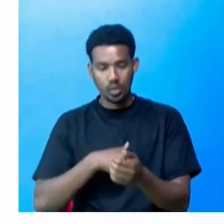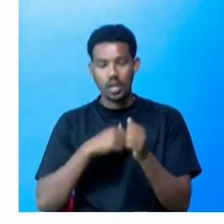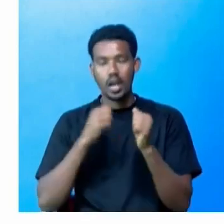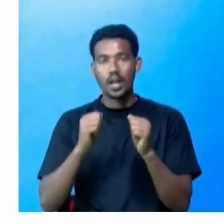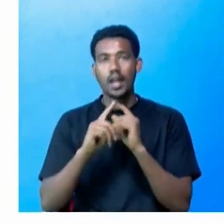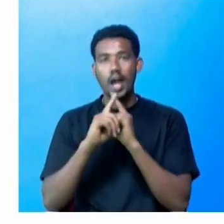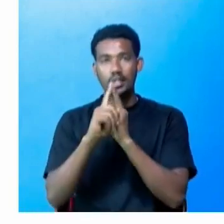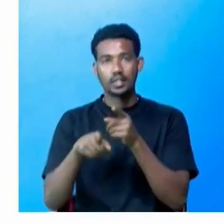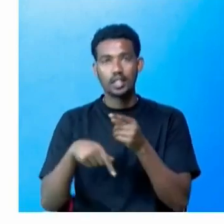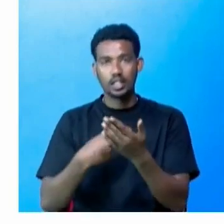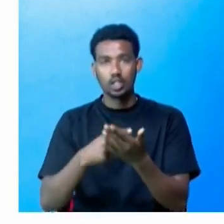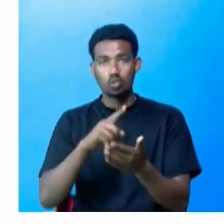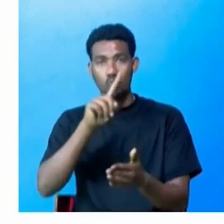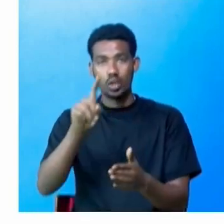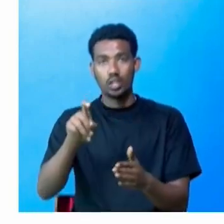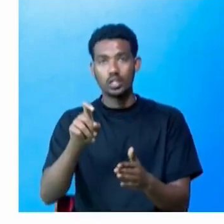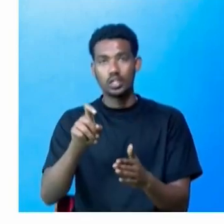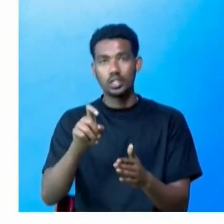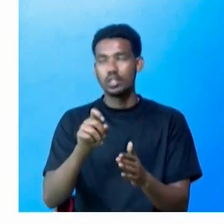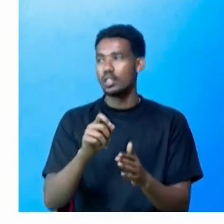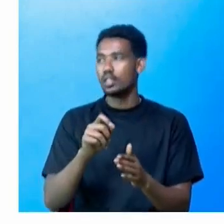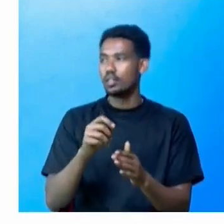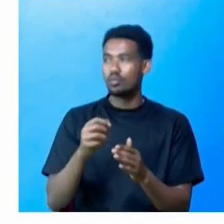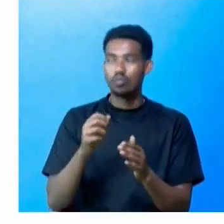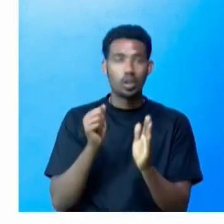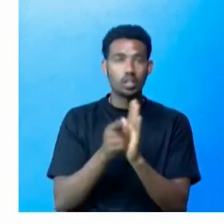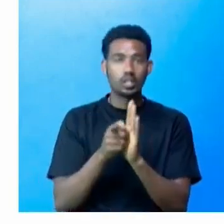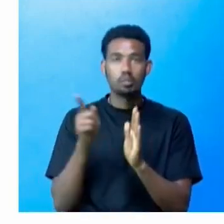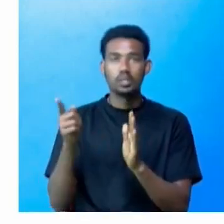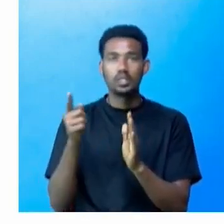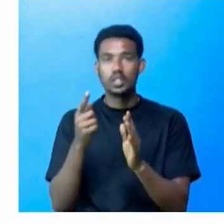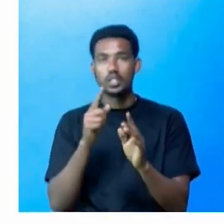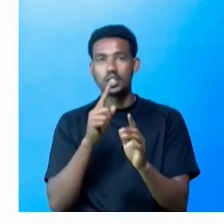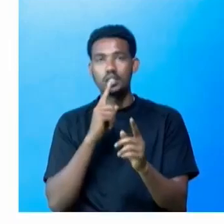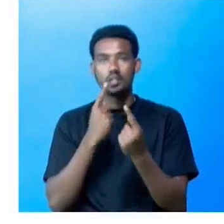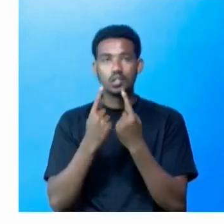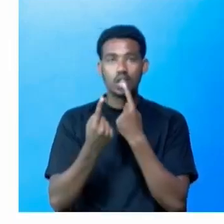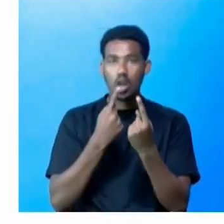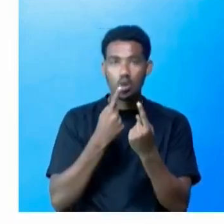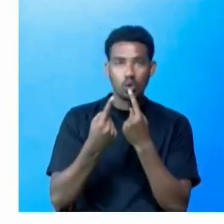So when we come to color, easily we can say blue,